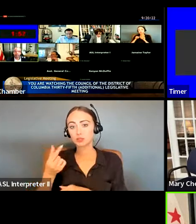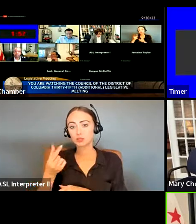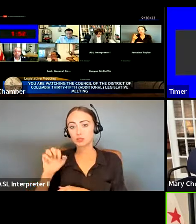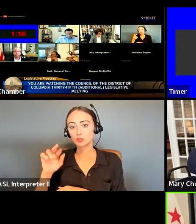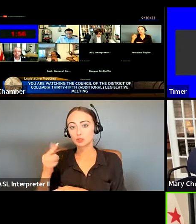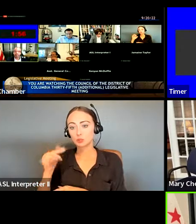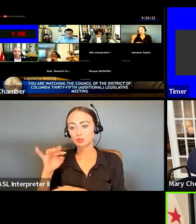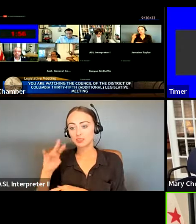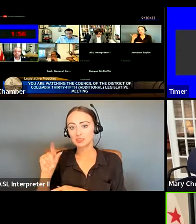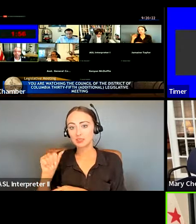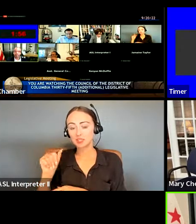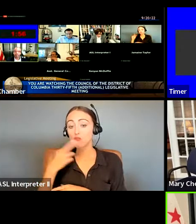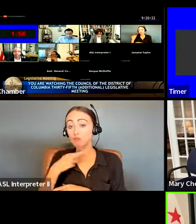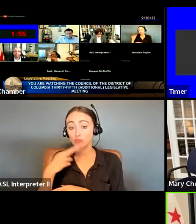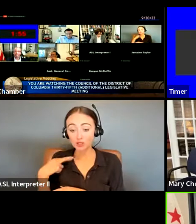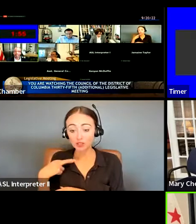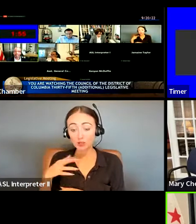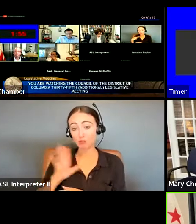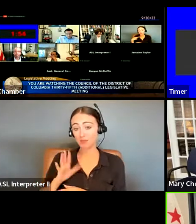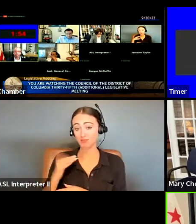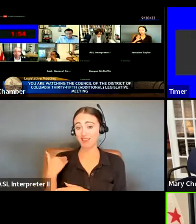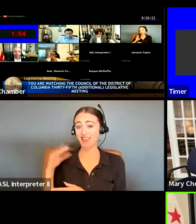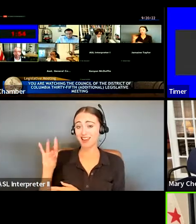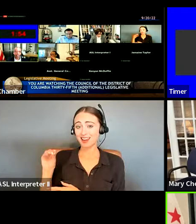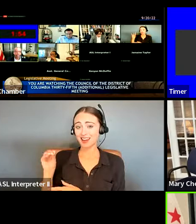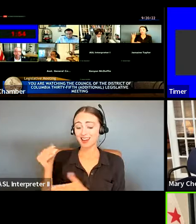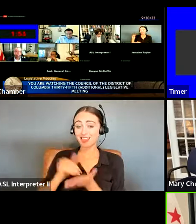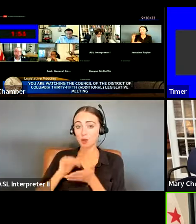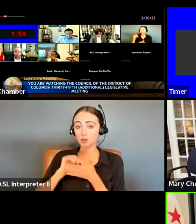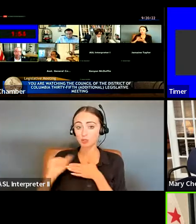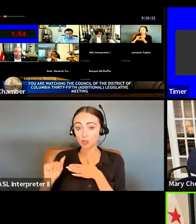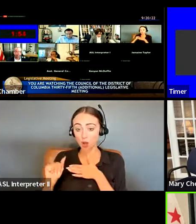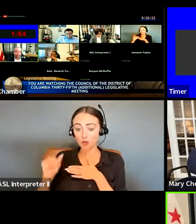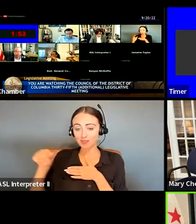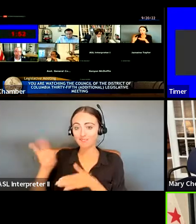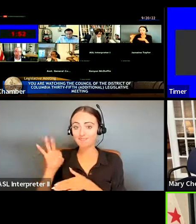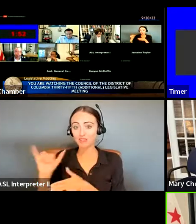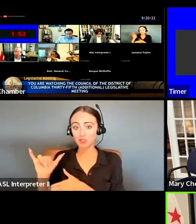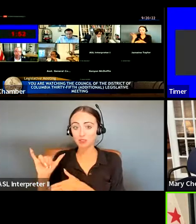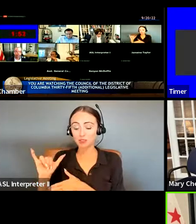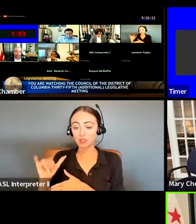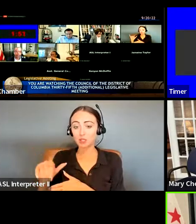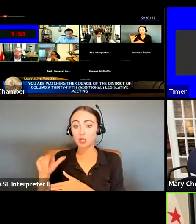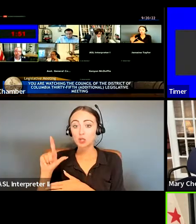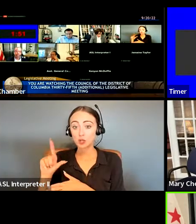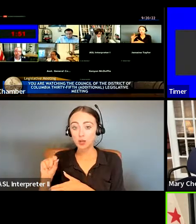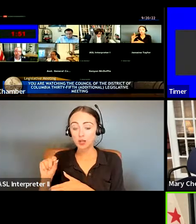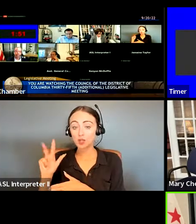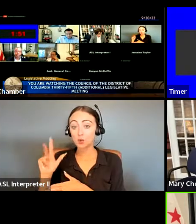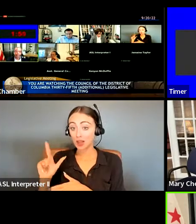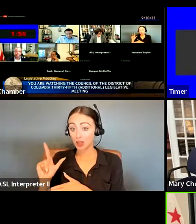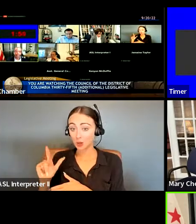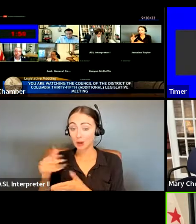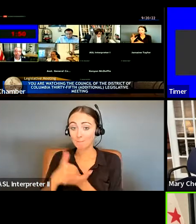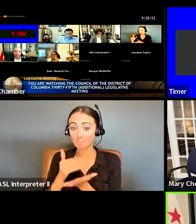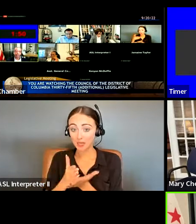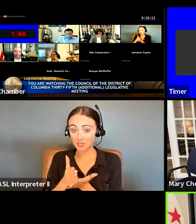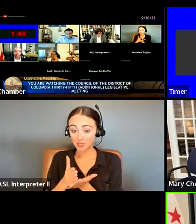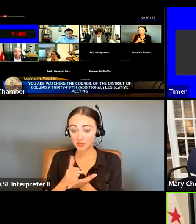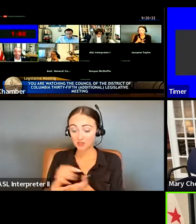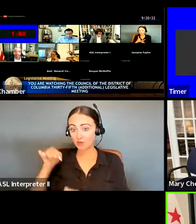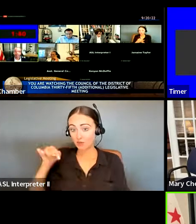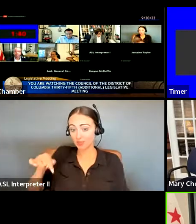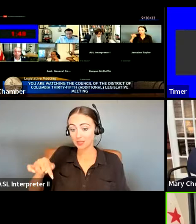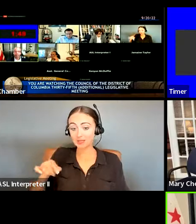council previously set aside approximately $80,000 in the fiscal year 2023 budget for this abatement.